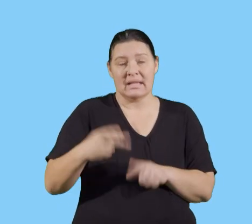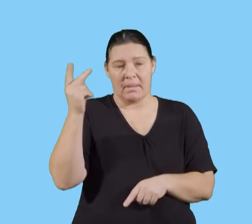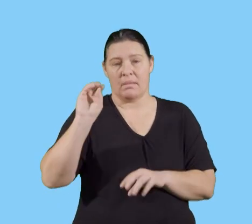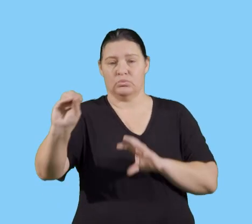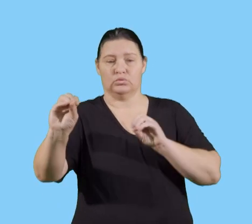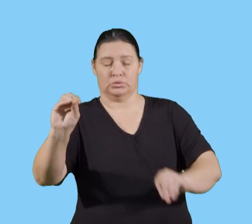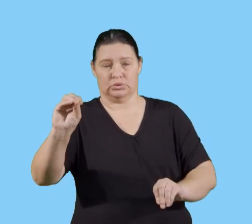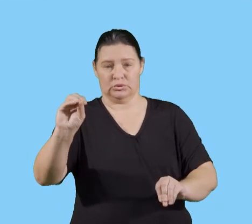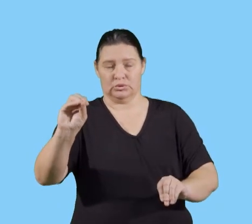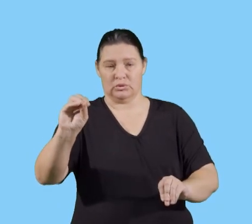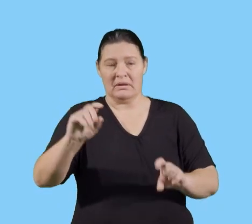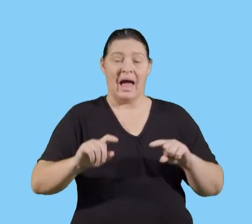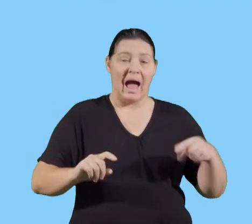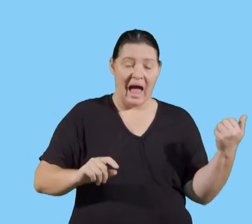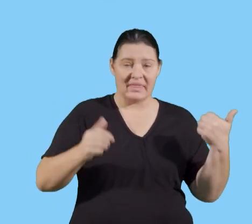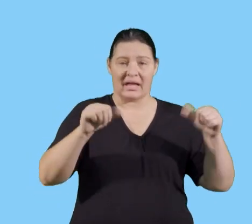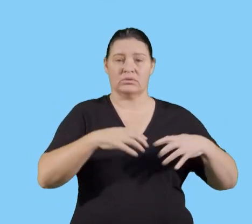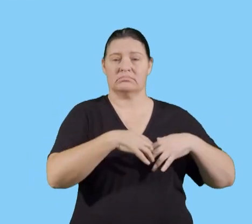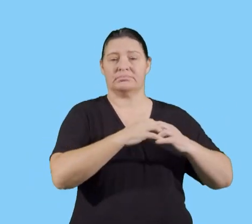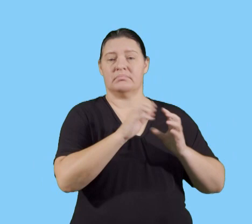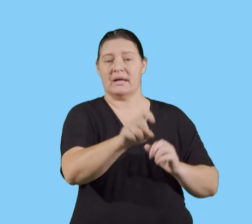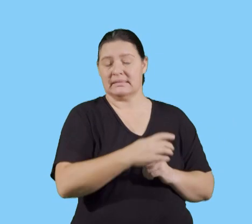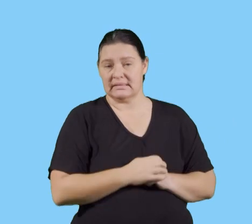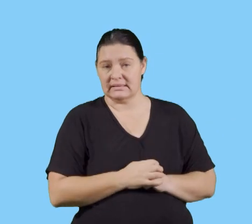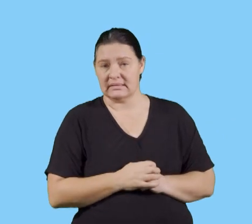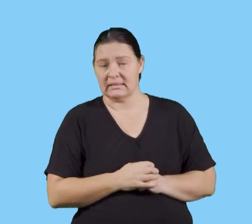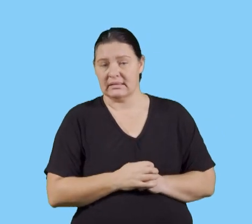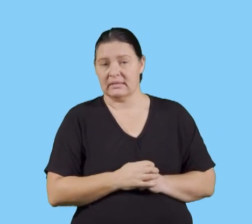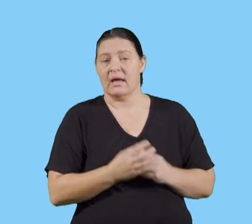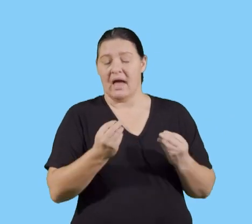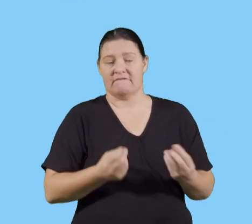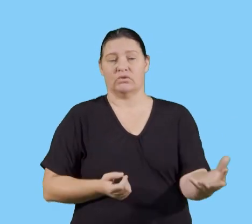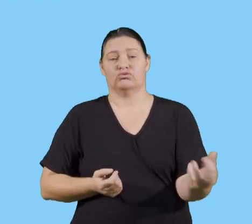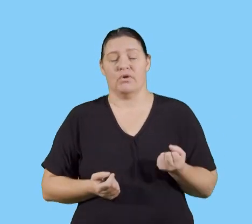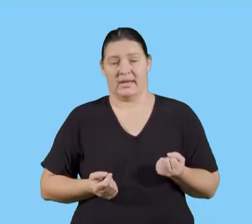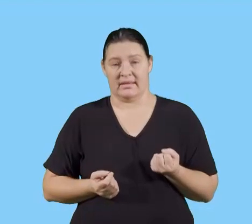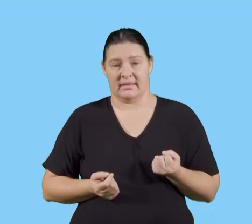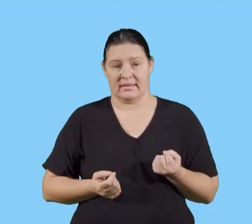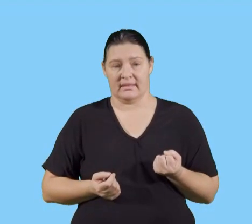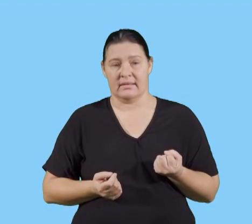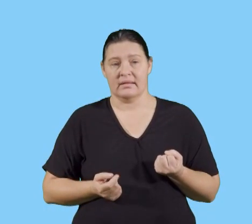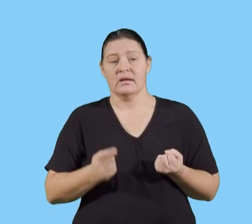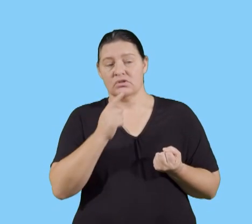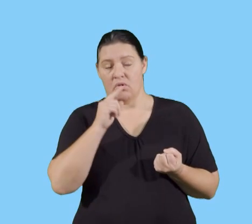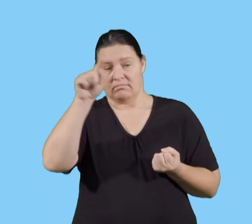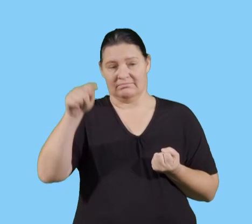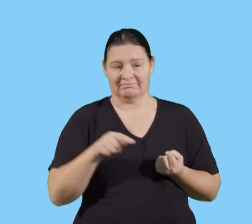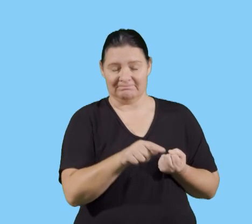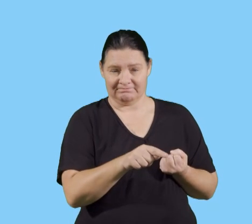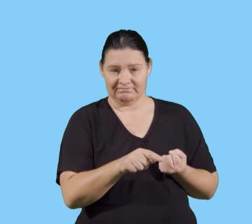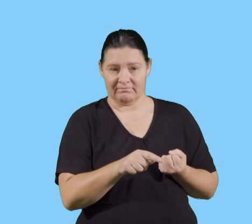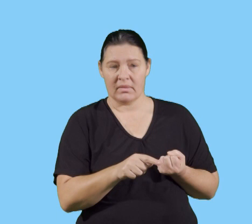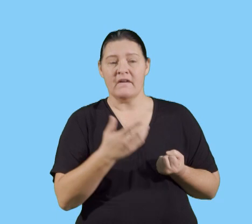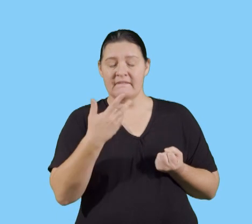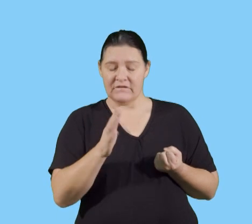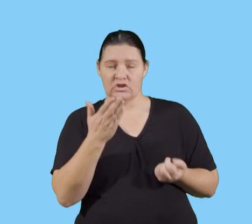entry. That means another account must be created. In this case, we have drawings. All right? So I'm going to come here. I